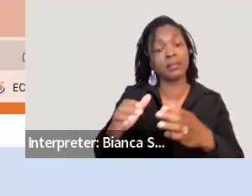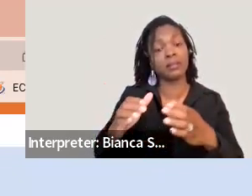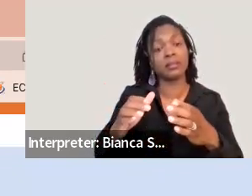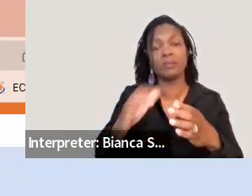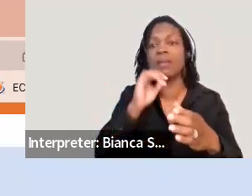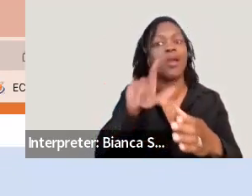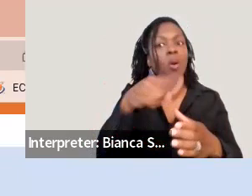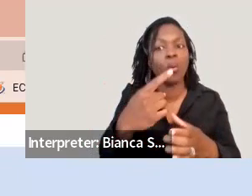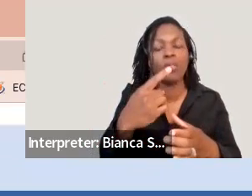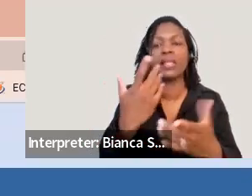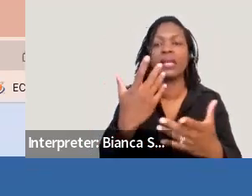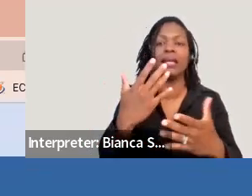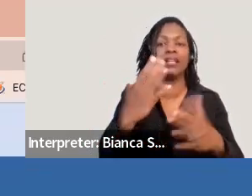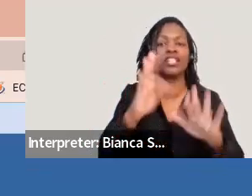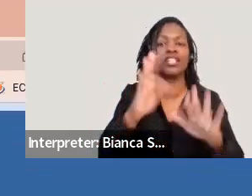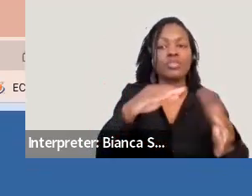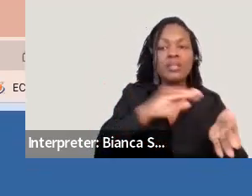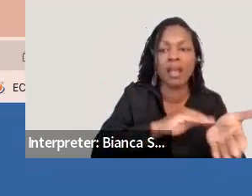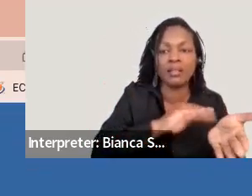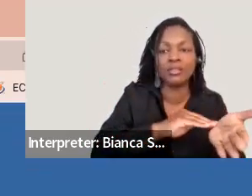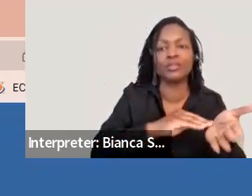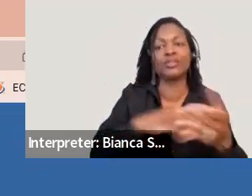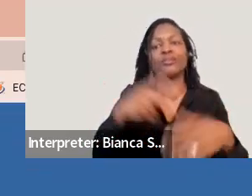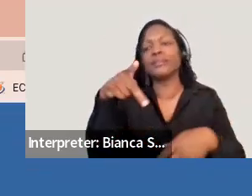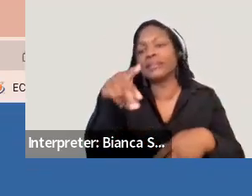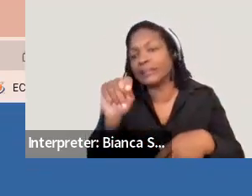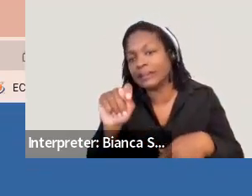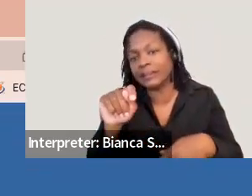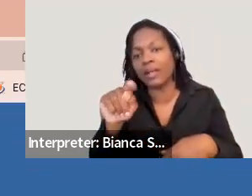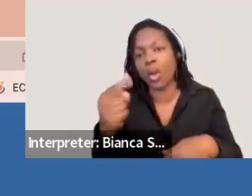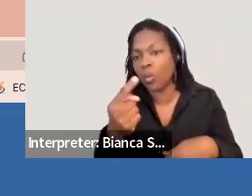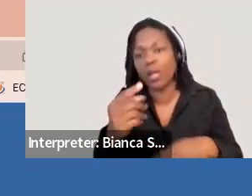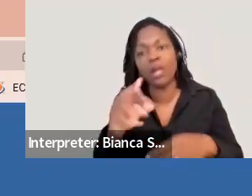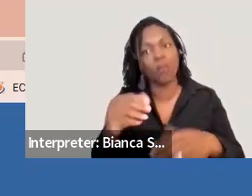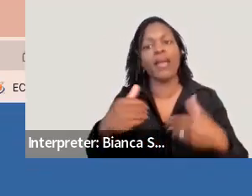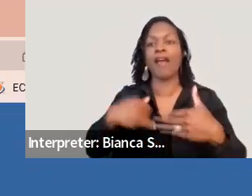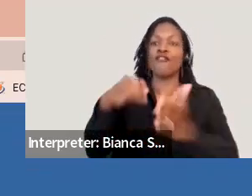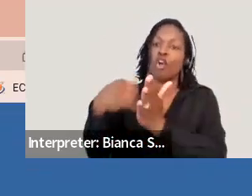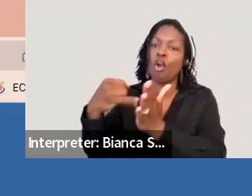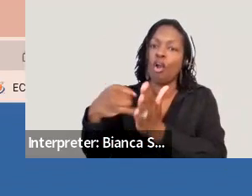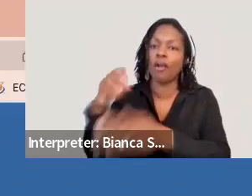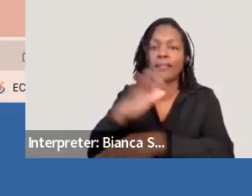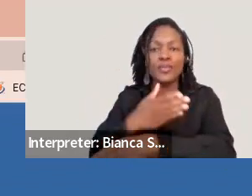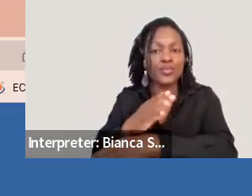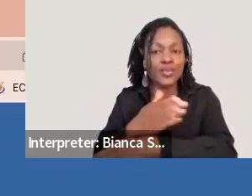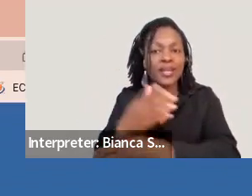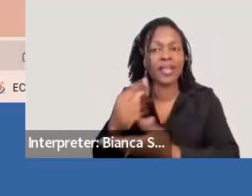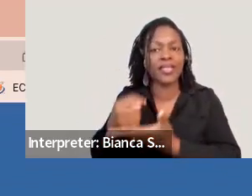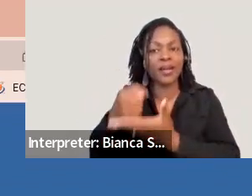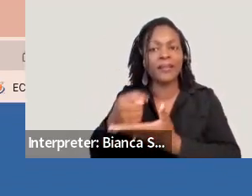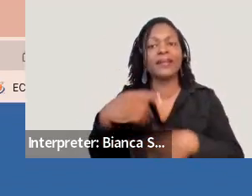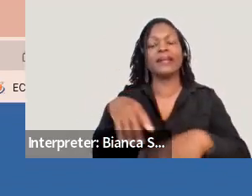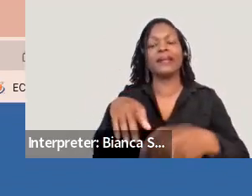pediatricians or physical therapists. We also have, art and music therapy. We have peer